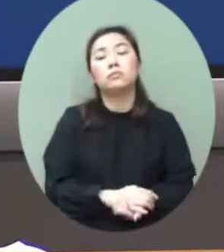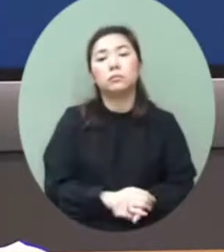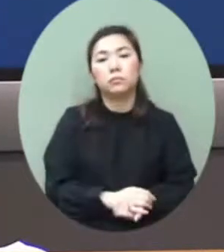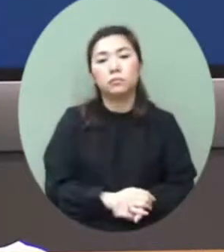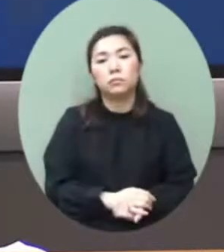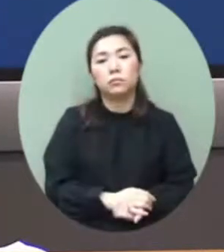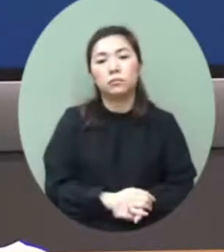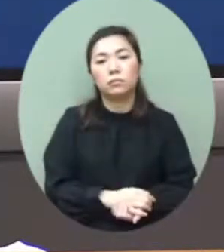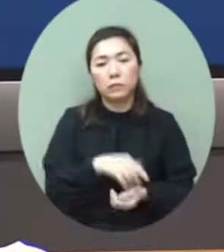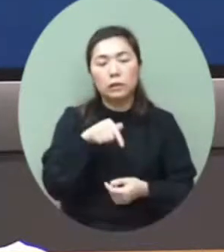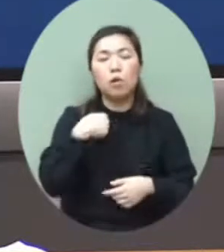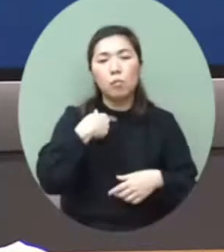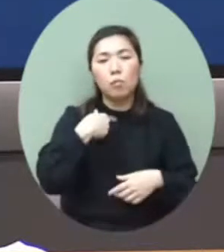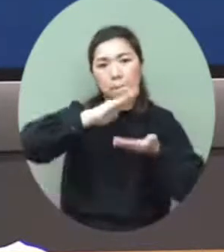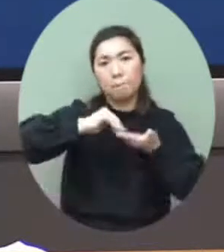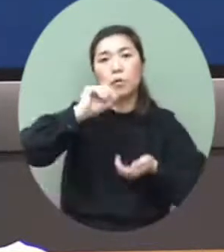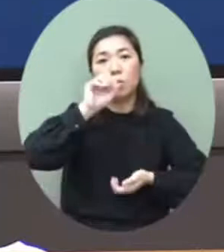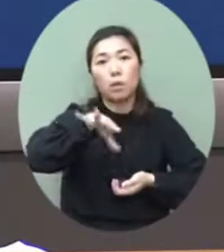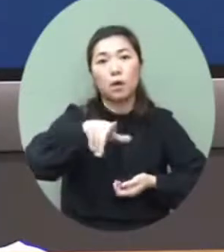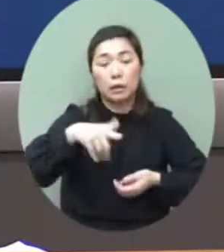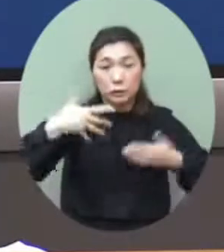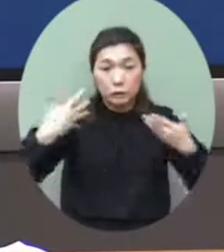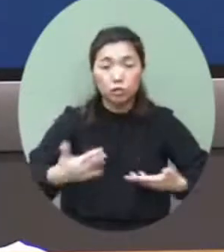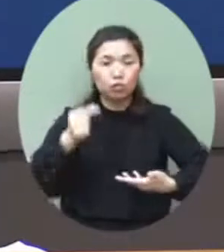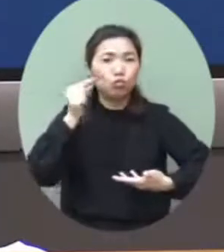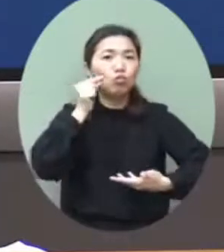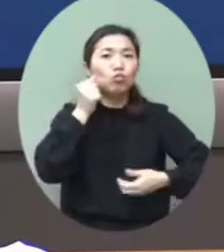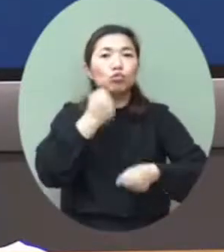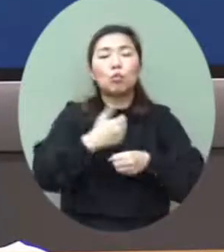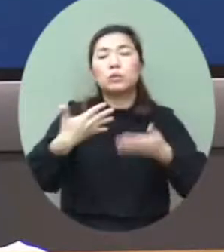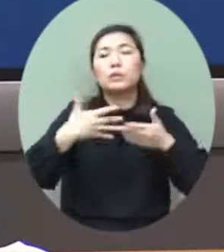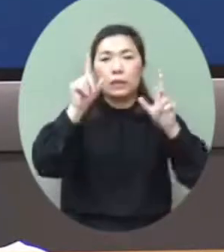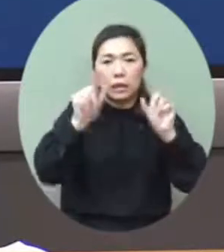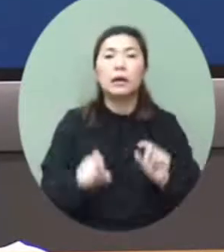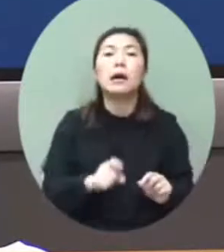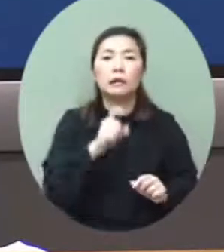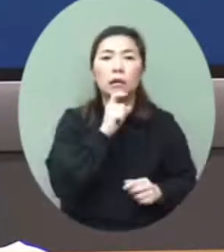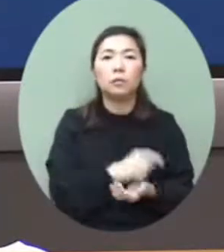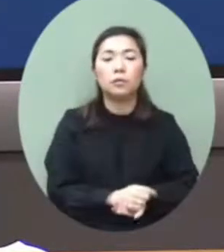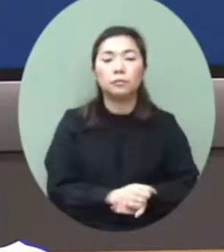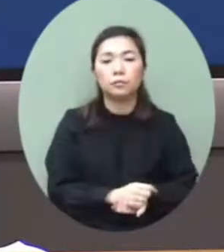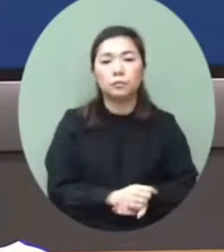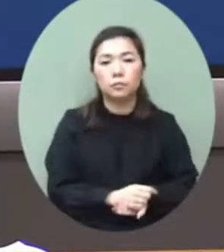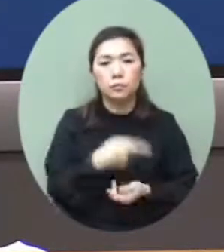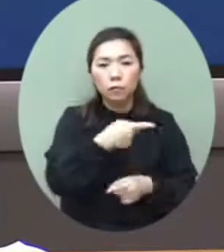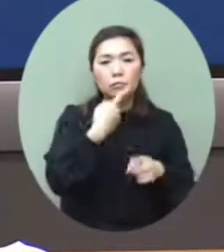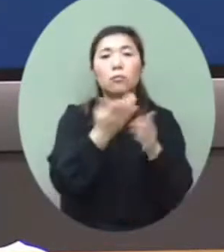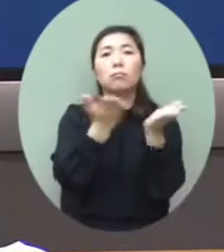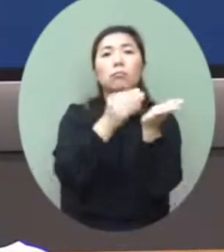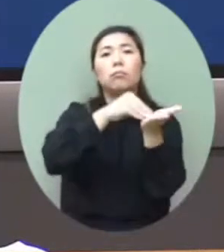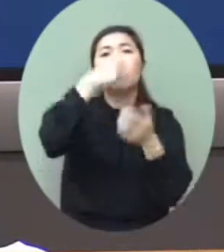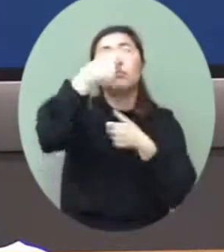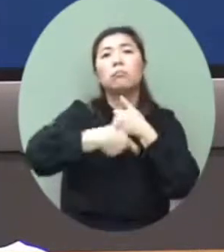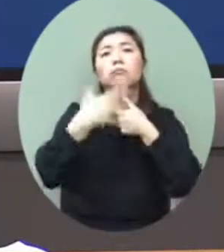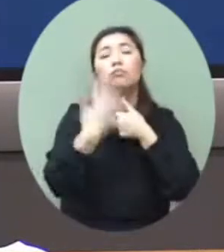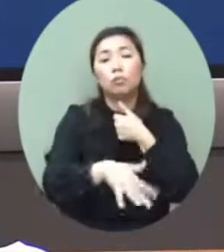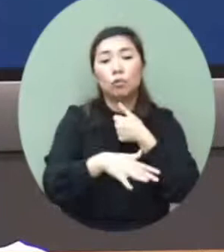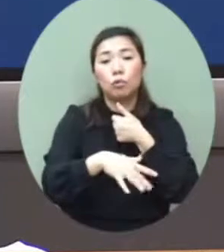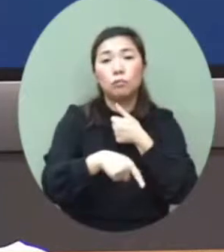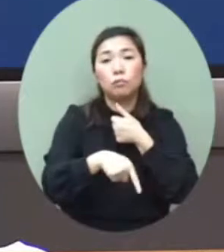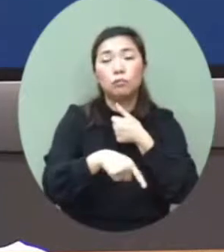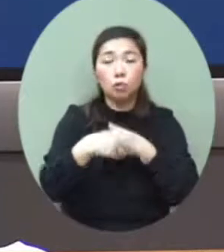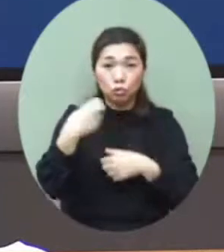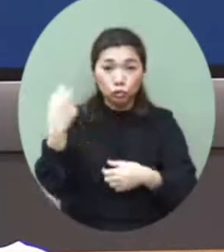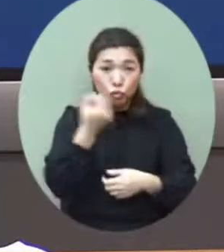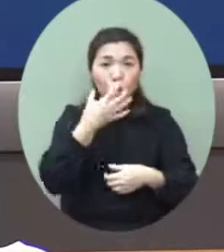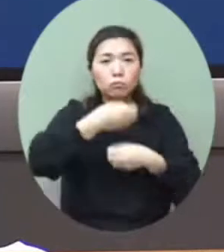after December the 31st, they would no longer have to be tested.